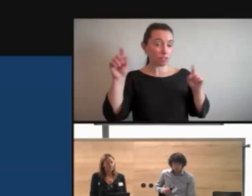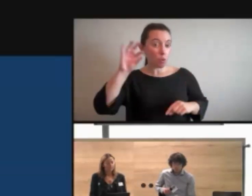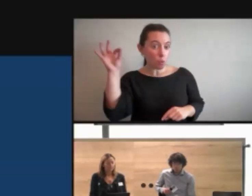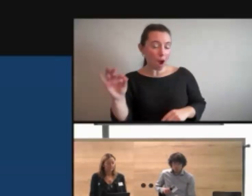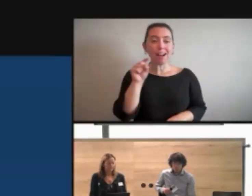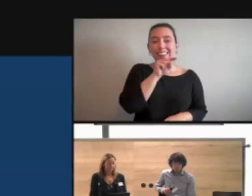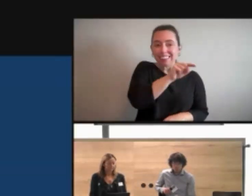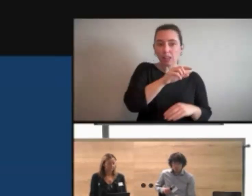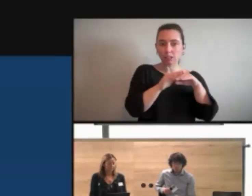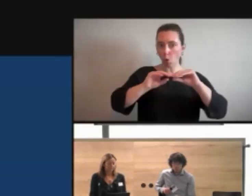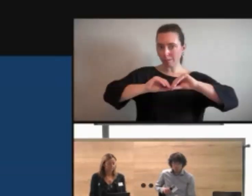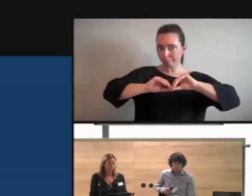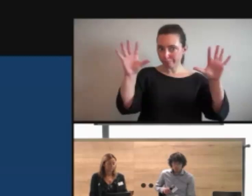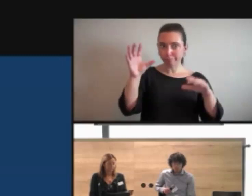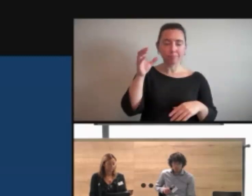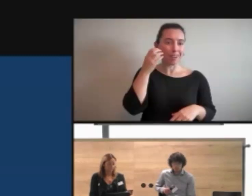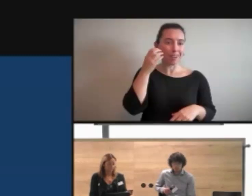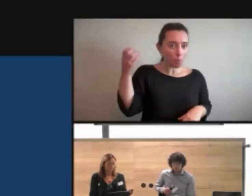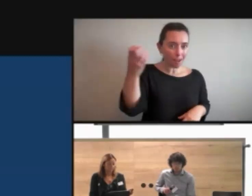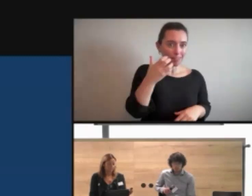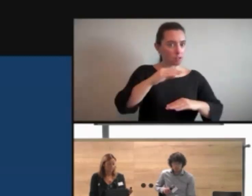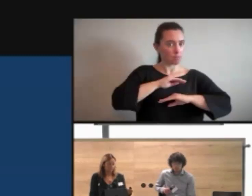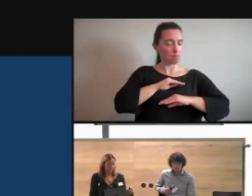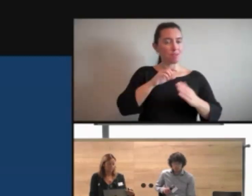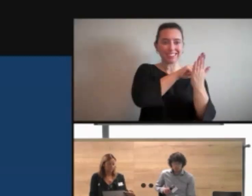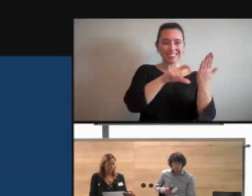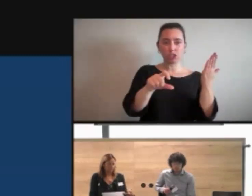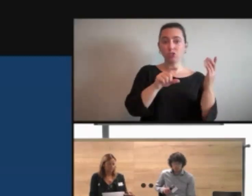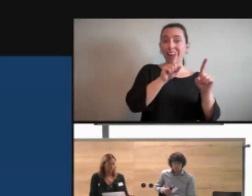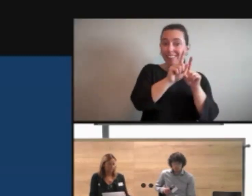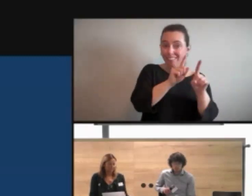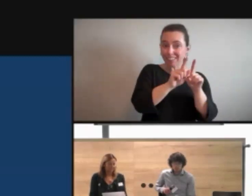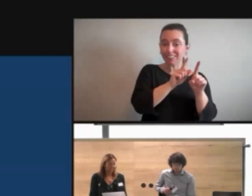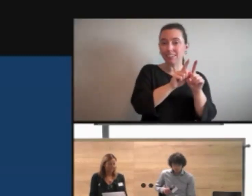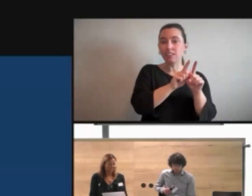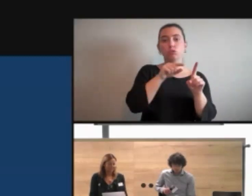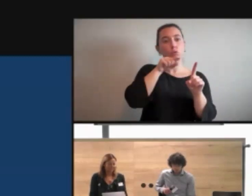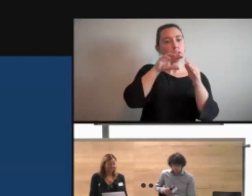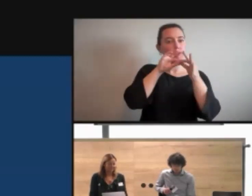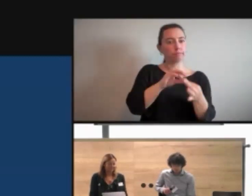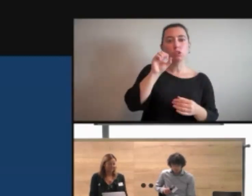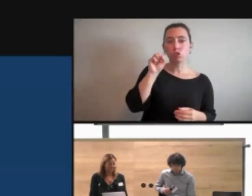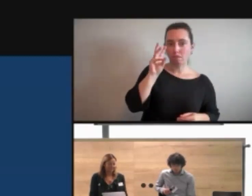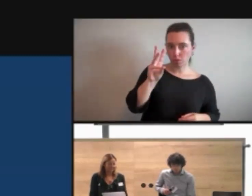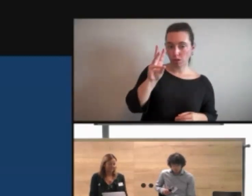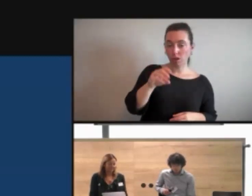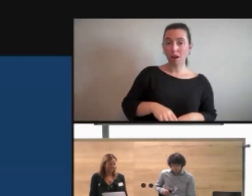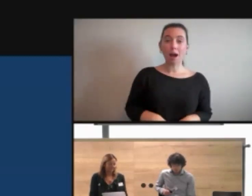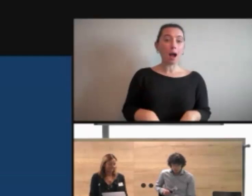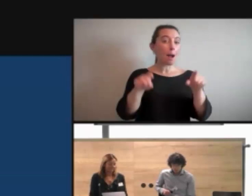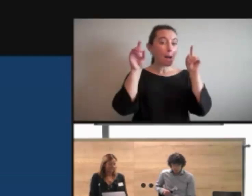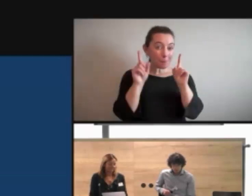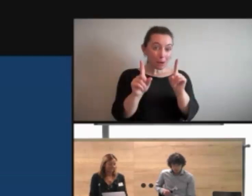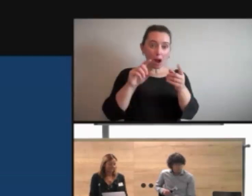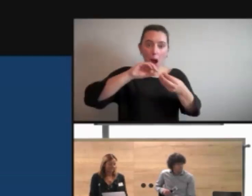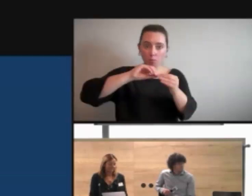section 11 of the document covering software. But the problem we have,